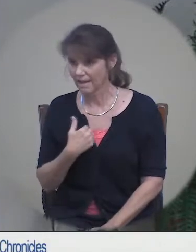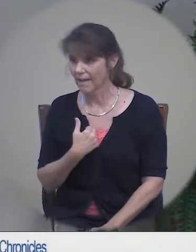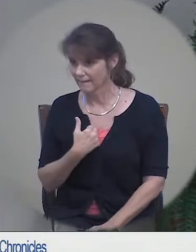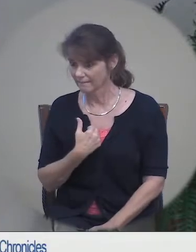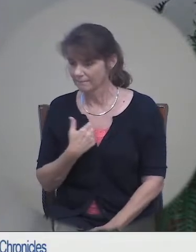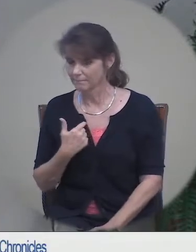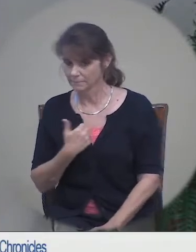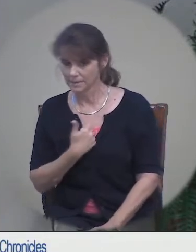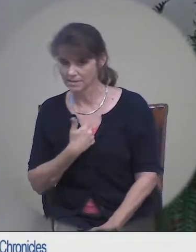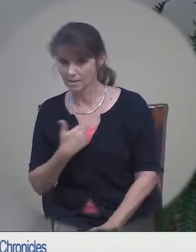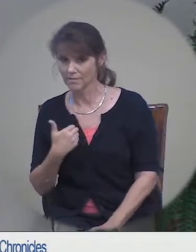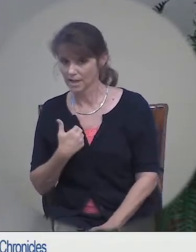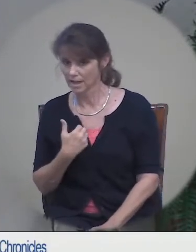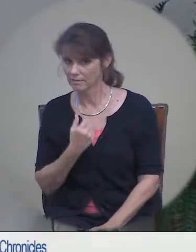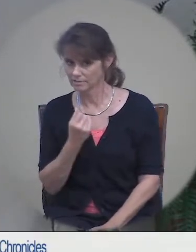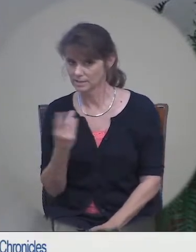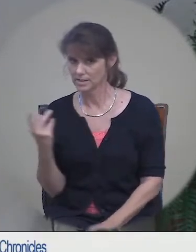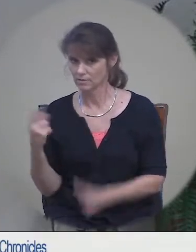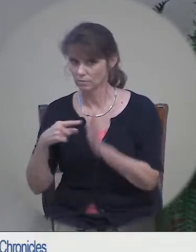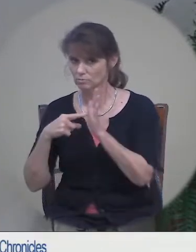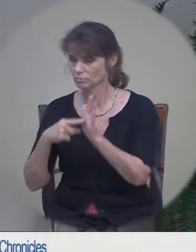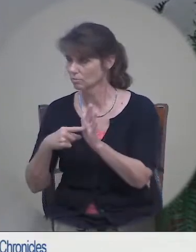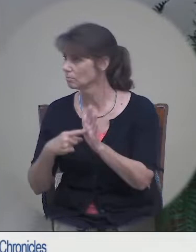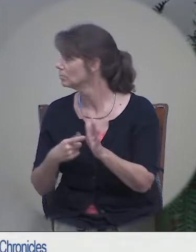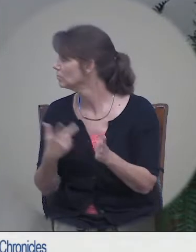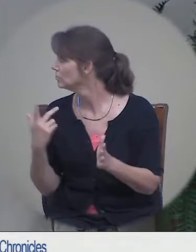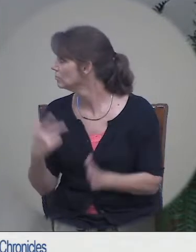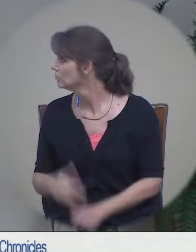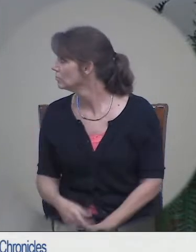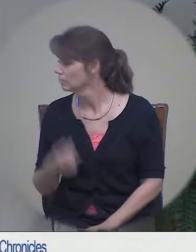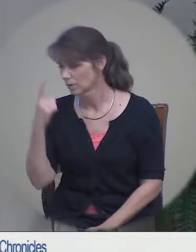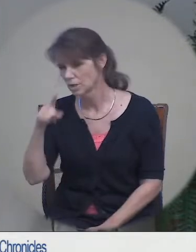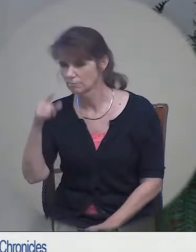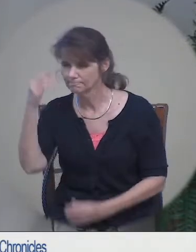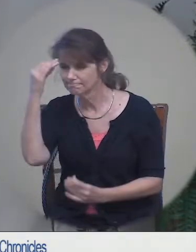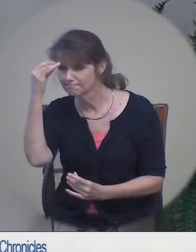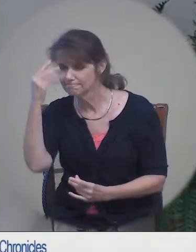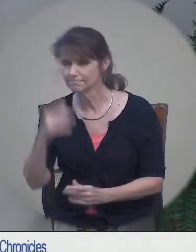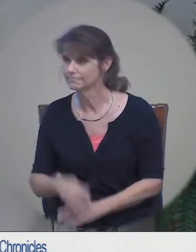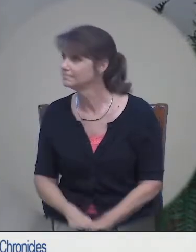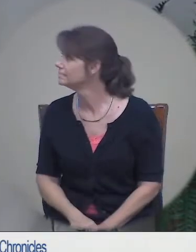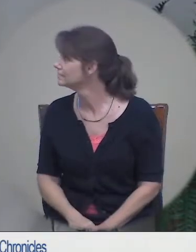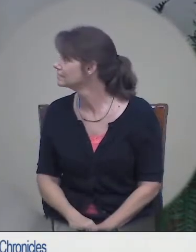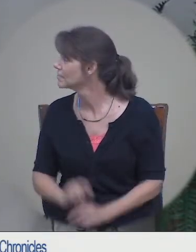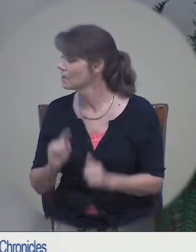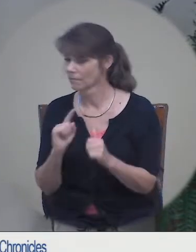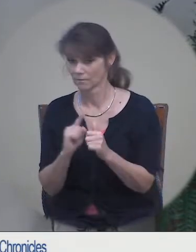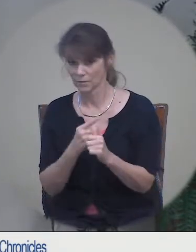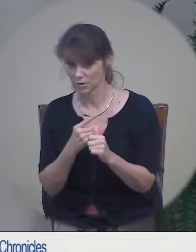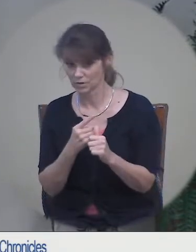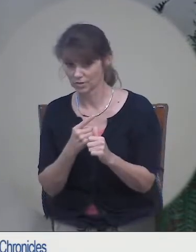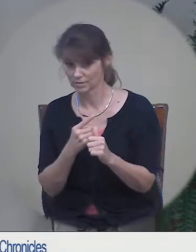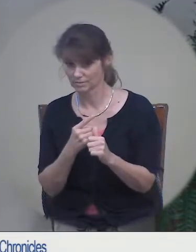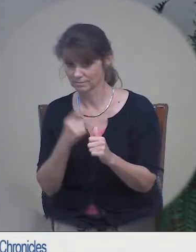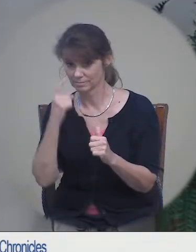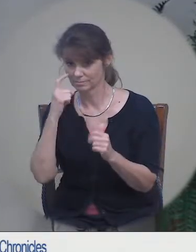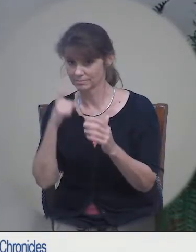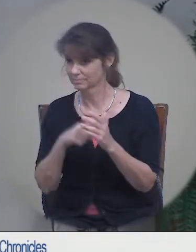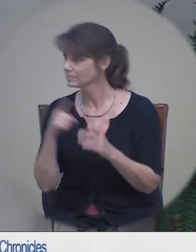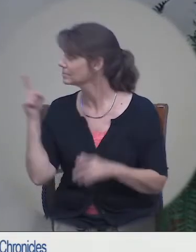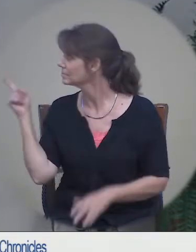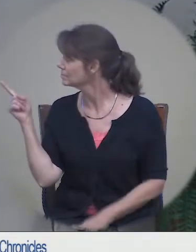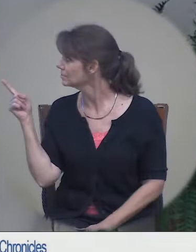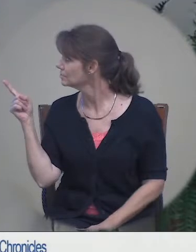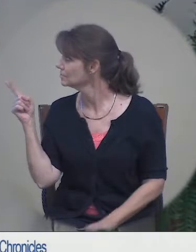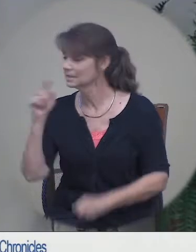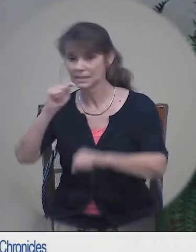in this text, just for your consideration. And the very first thing, he opened the doors